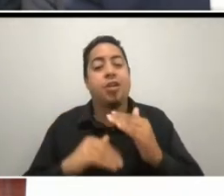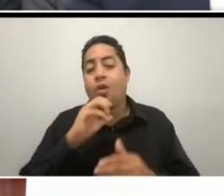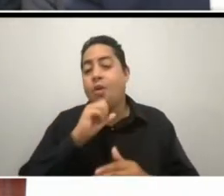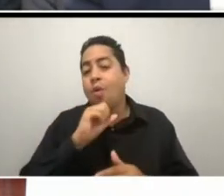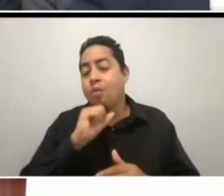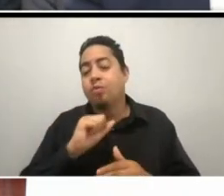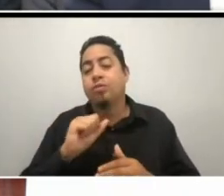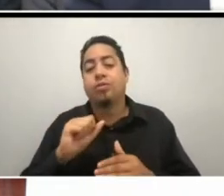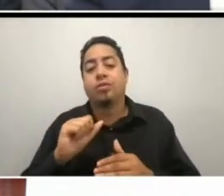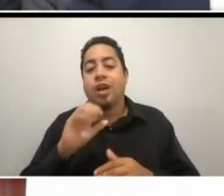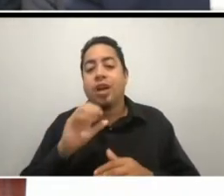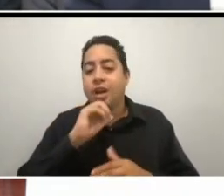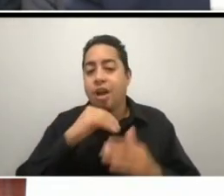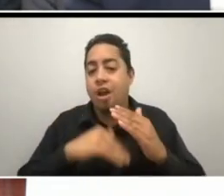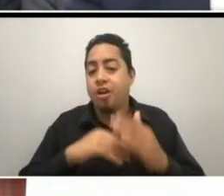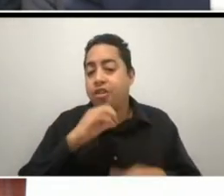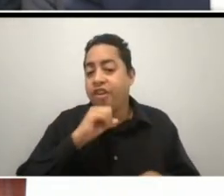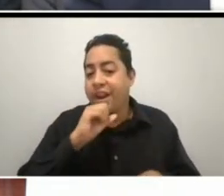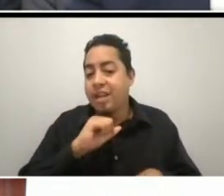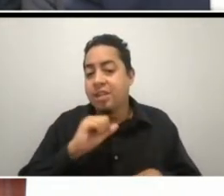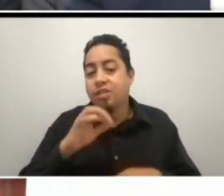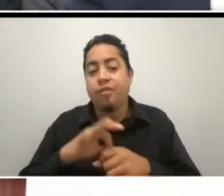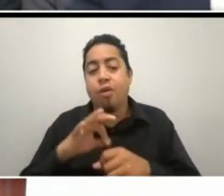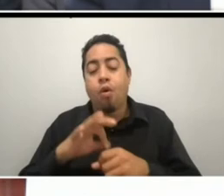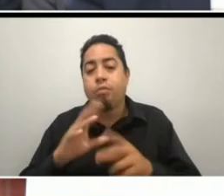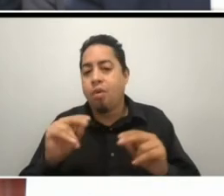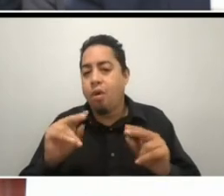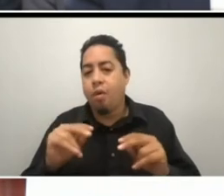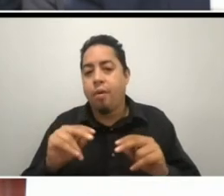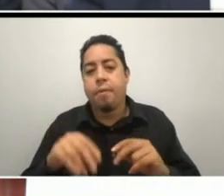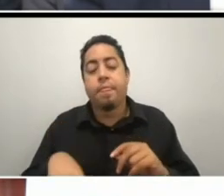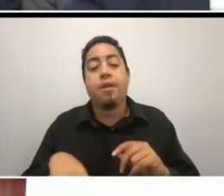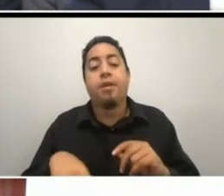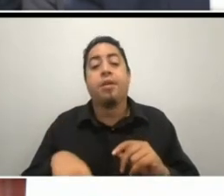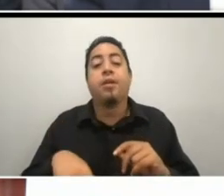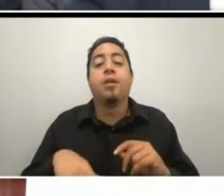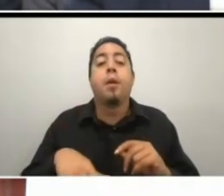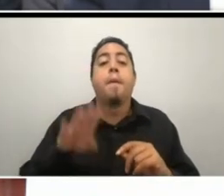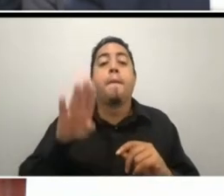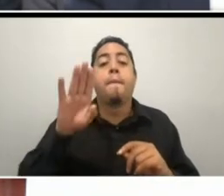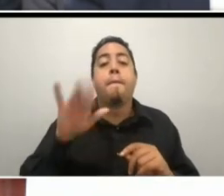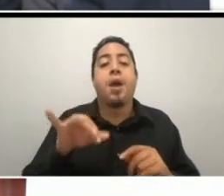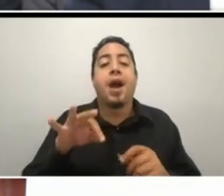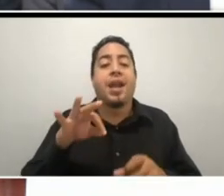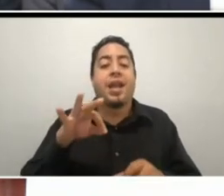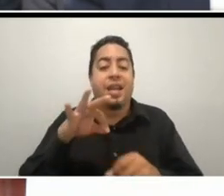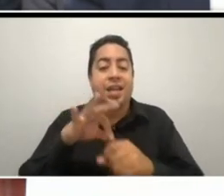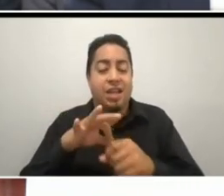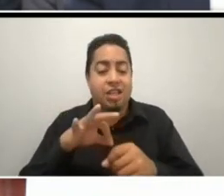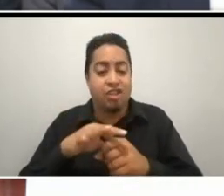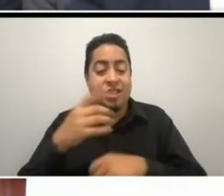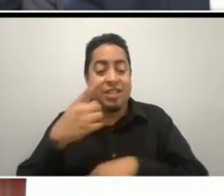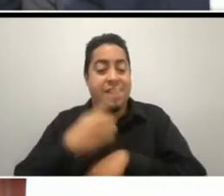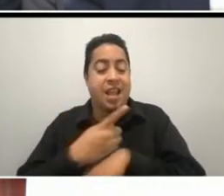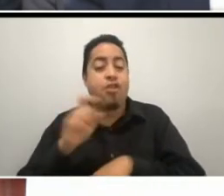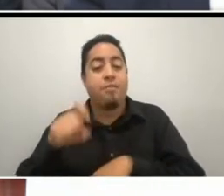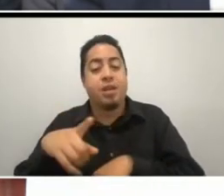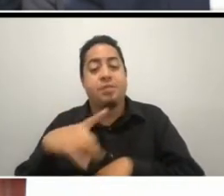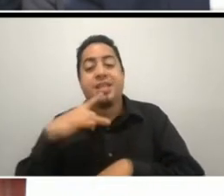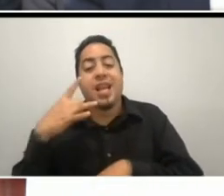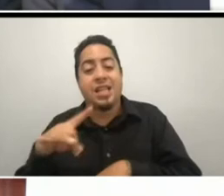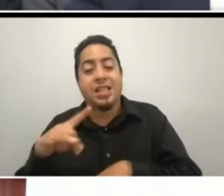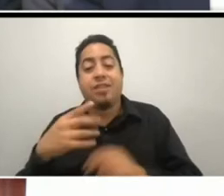You can register to vote in Georgia. When you're 17 and a half, you have to be 18 by election day. We checked that out, every single voter. They said that there